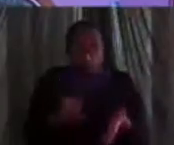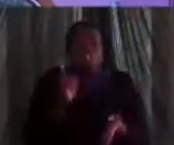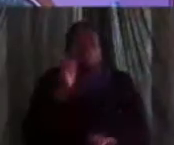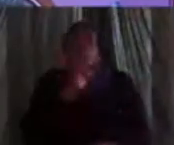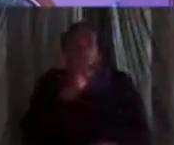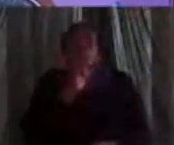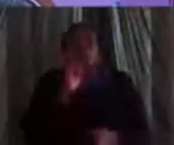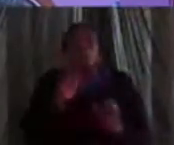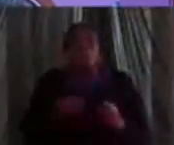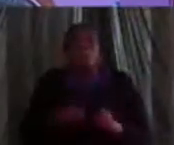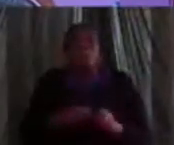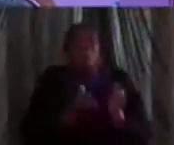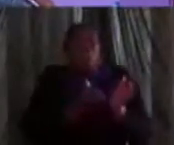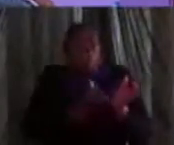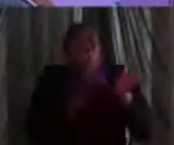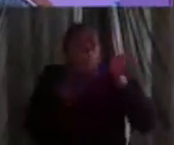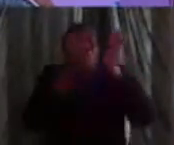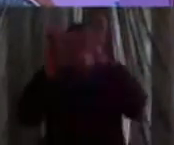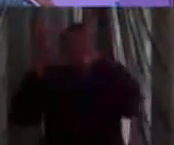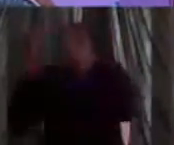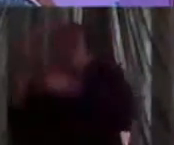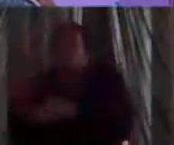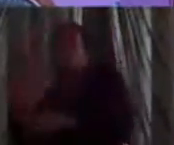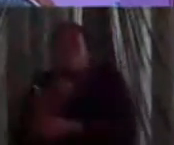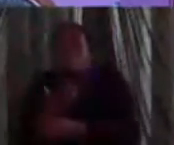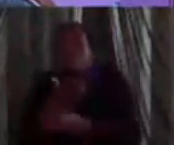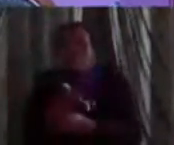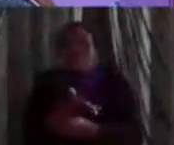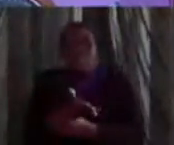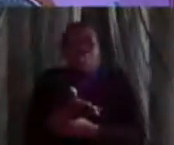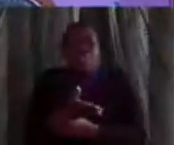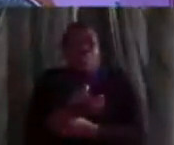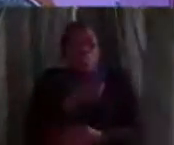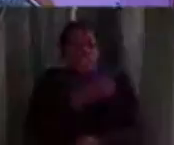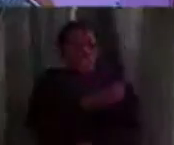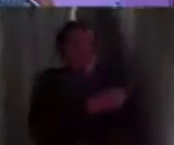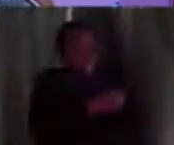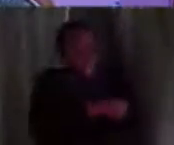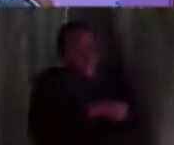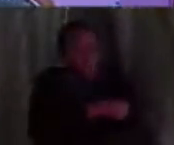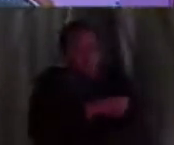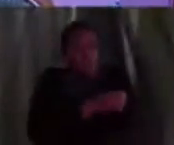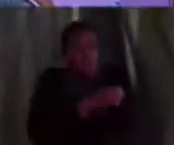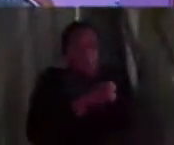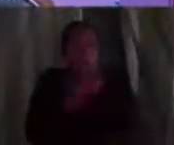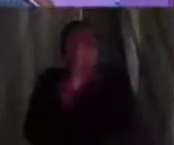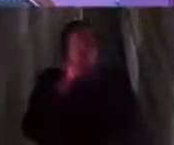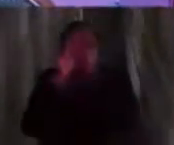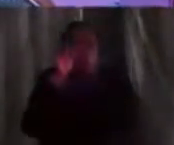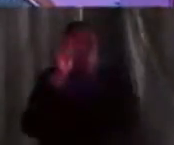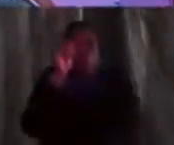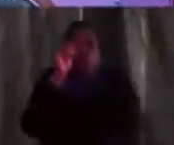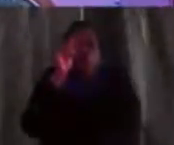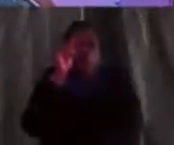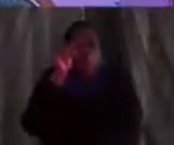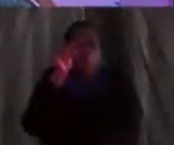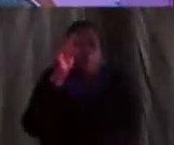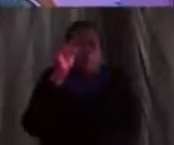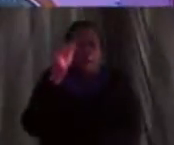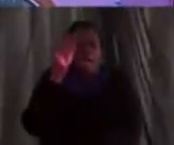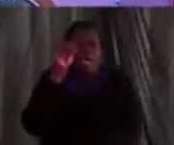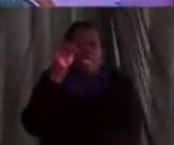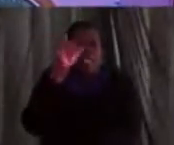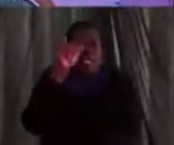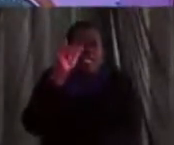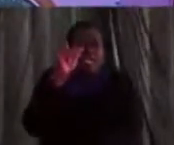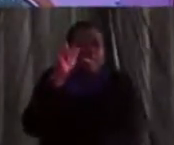them. Dr. Akunga Mamai, I cannot commit myself on that. Parklers is a difficult area, I may not be able to see